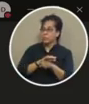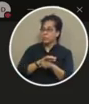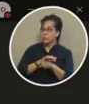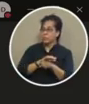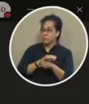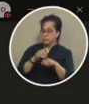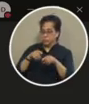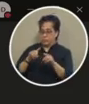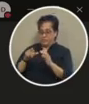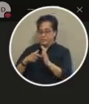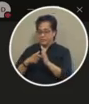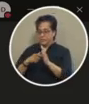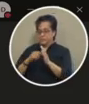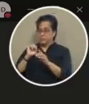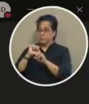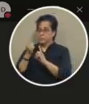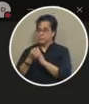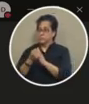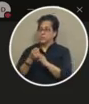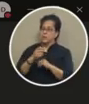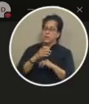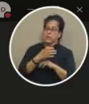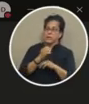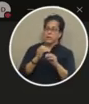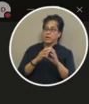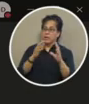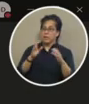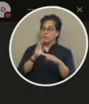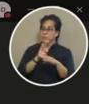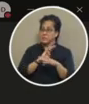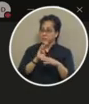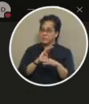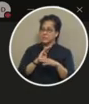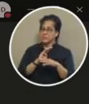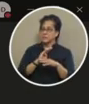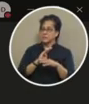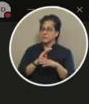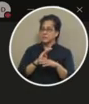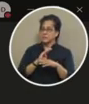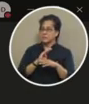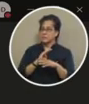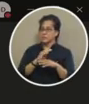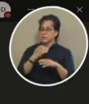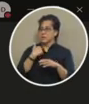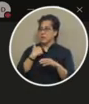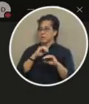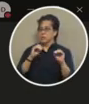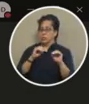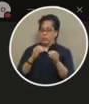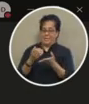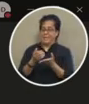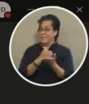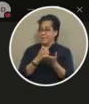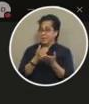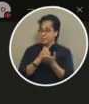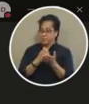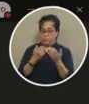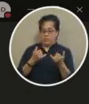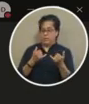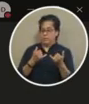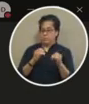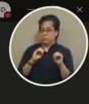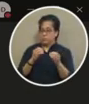this crisis, and a lot of businesses have no income coming in at this